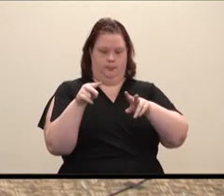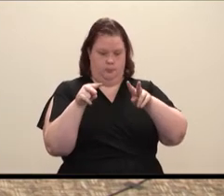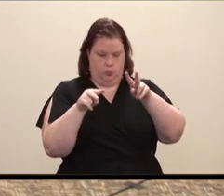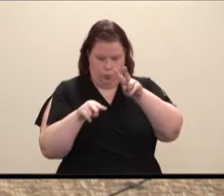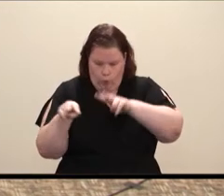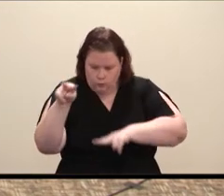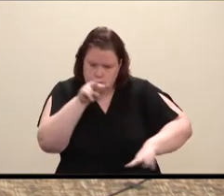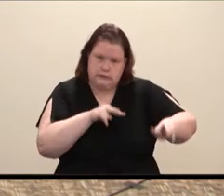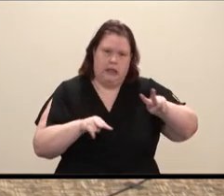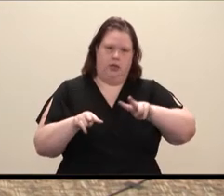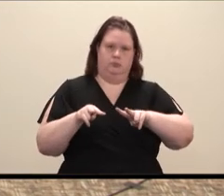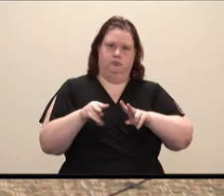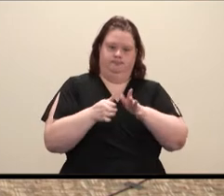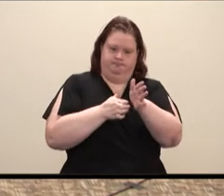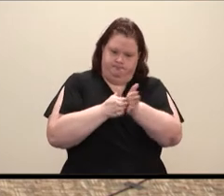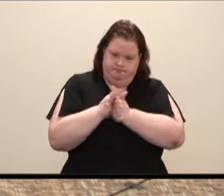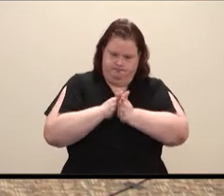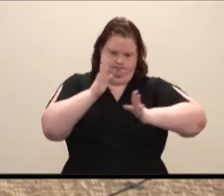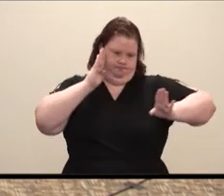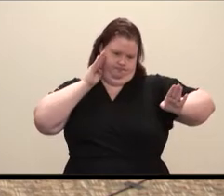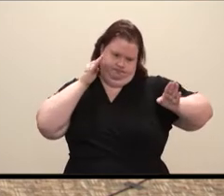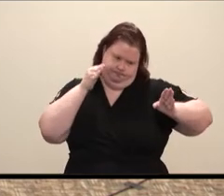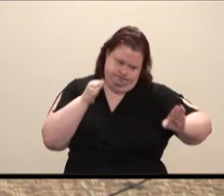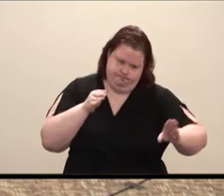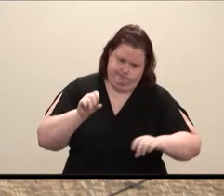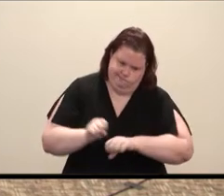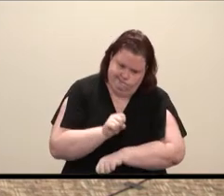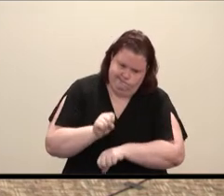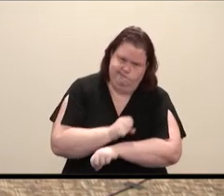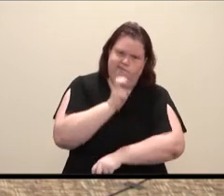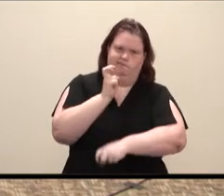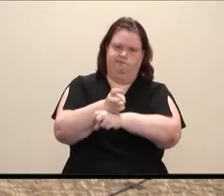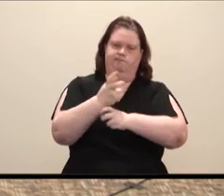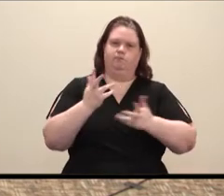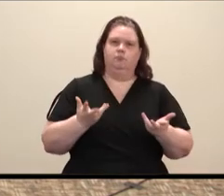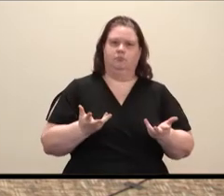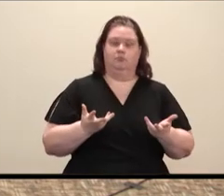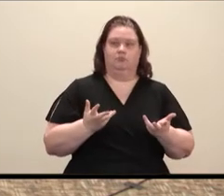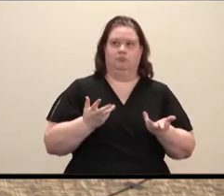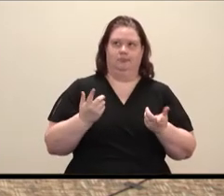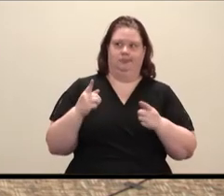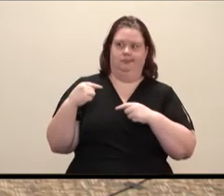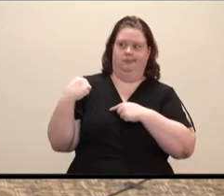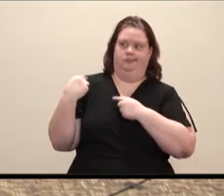oversight, and your diligence on getting us through